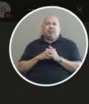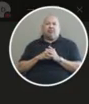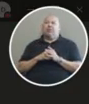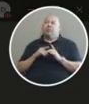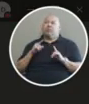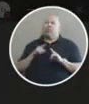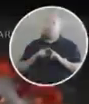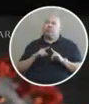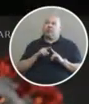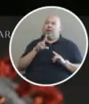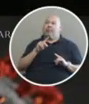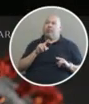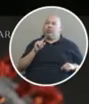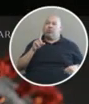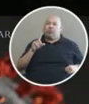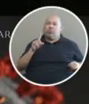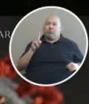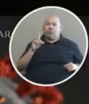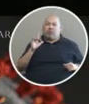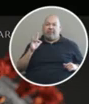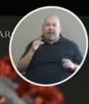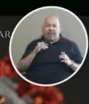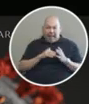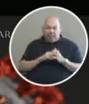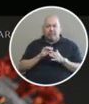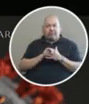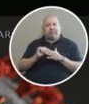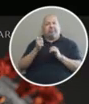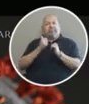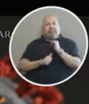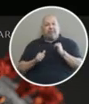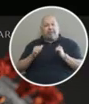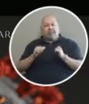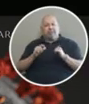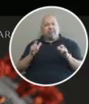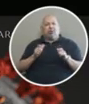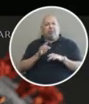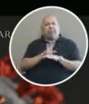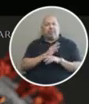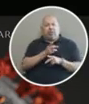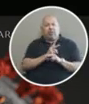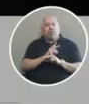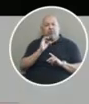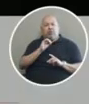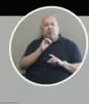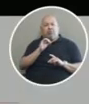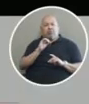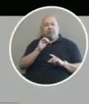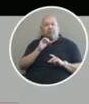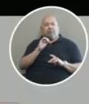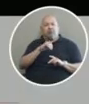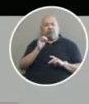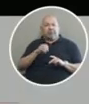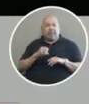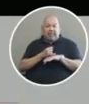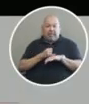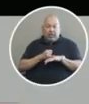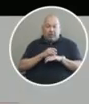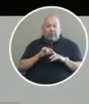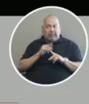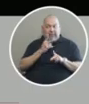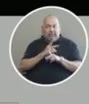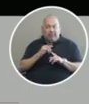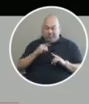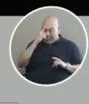$600,000 towards up to $25,000 per business in small business loans at 0% interest. Now, keep